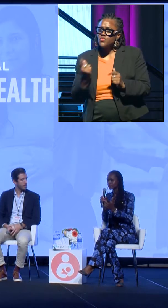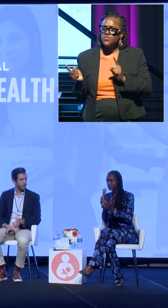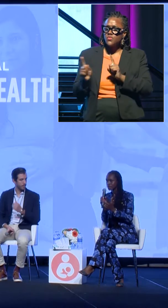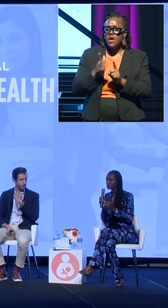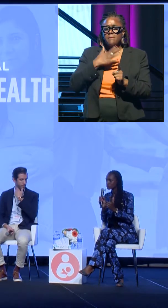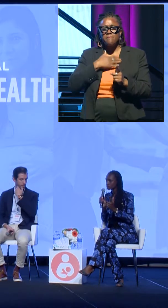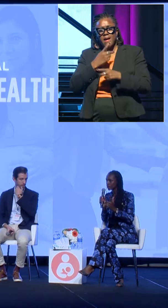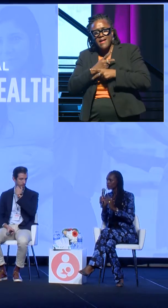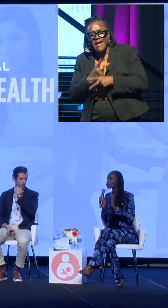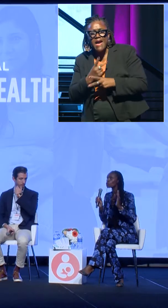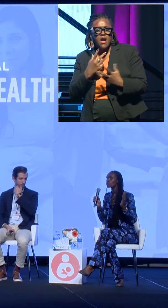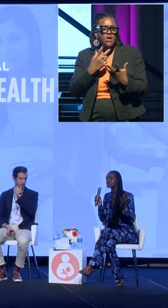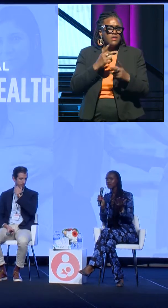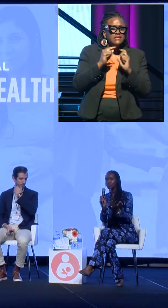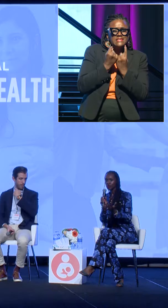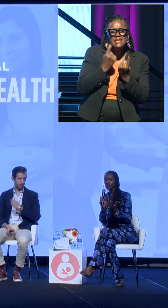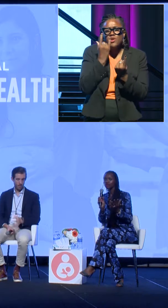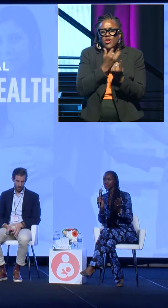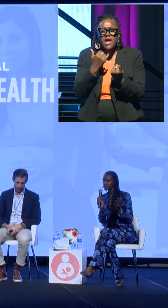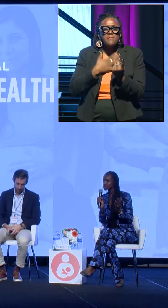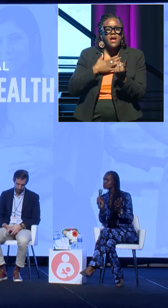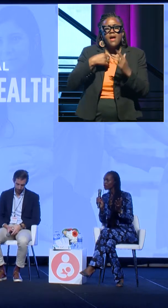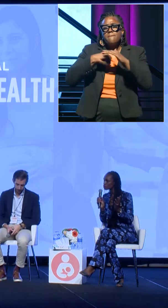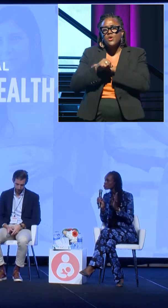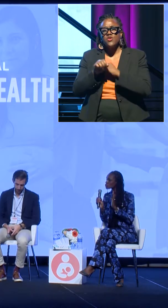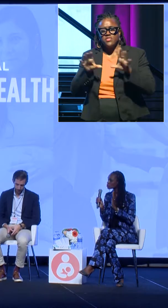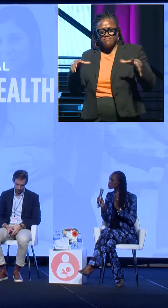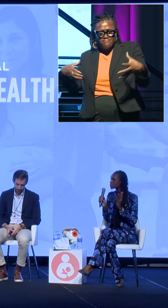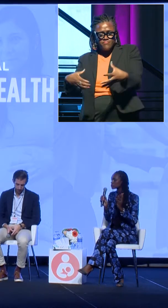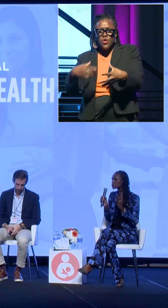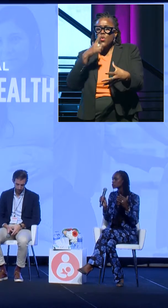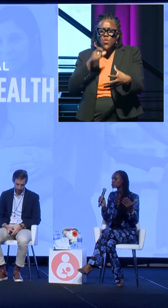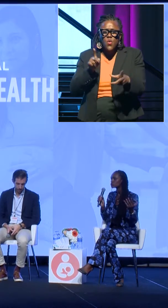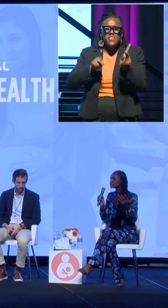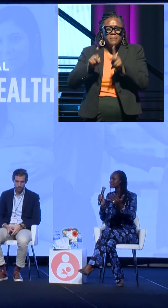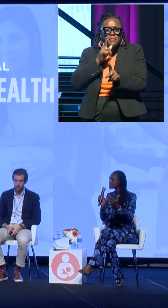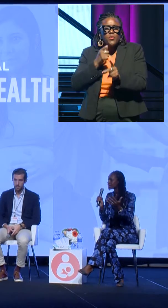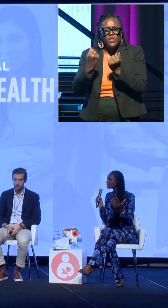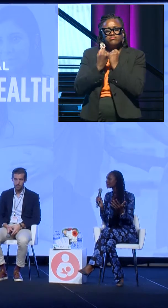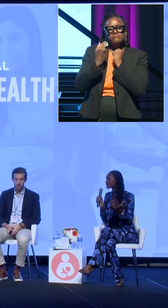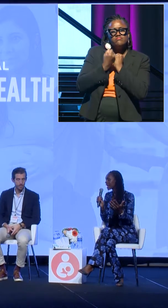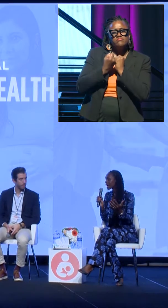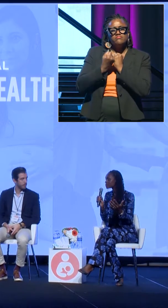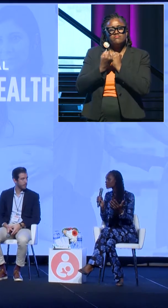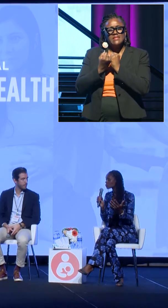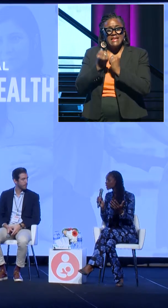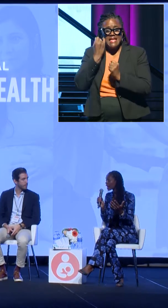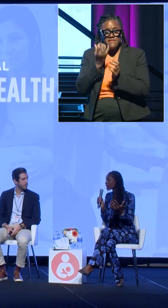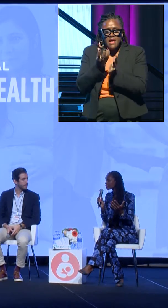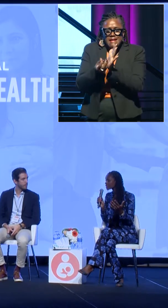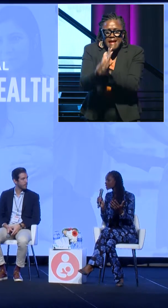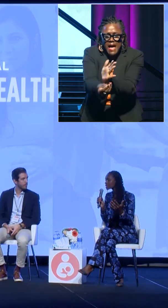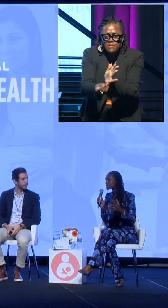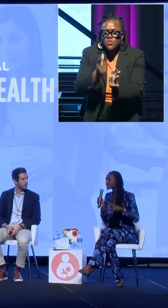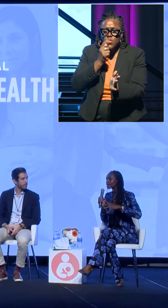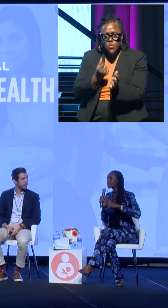my care team look like? What is my birth village, right? Who are those people who will stand in the gaps that we have here and help